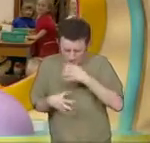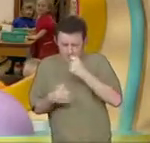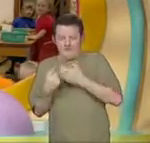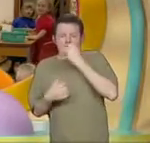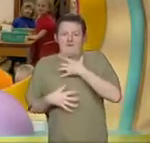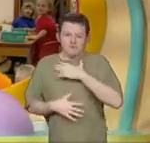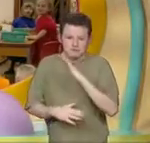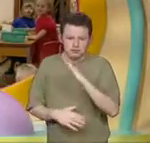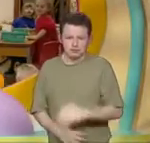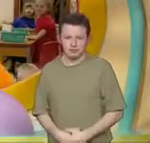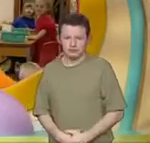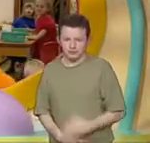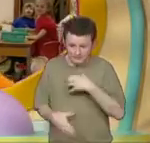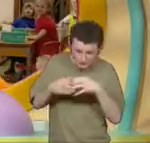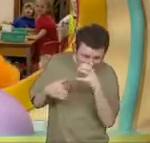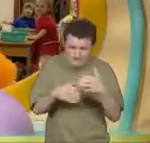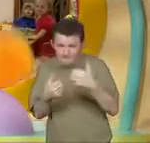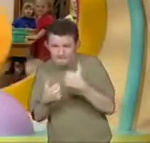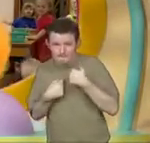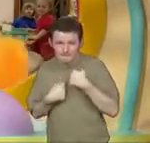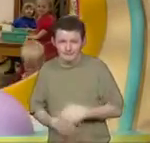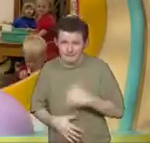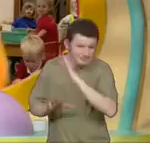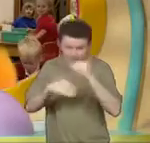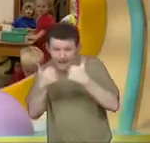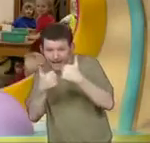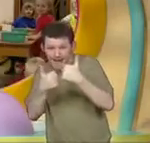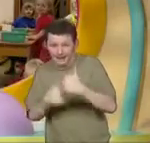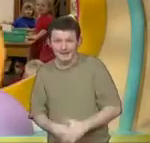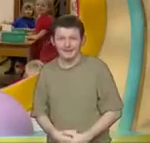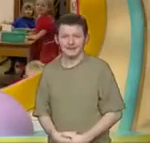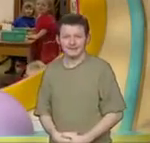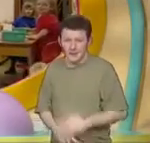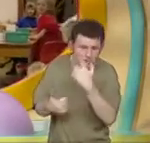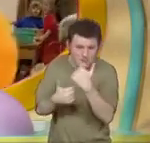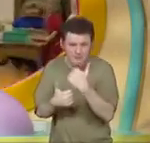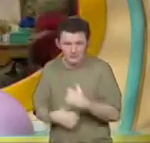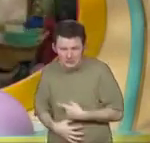Oh, Hoople Toodle, do hick off!